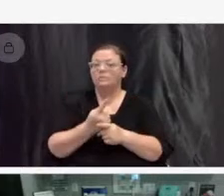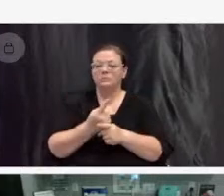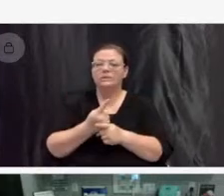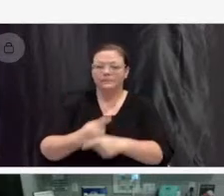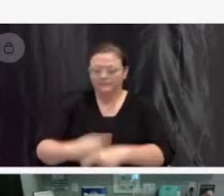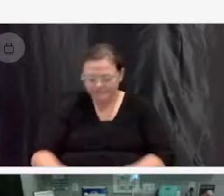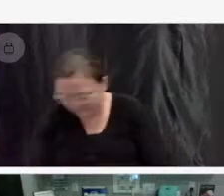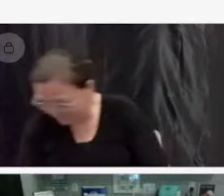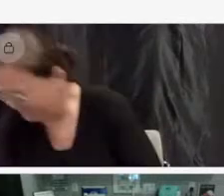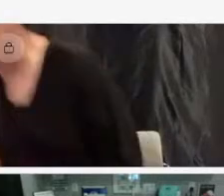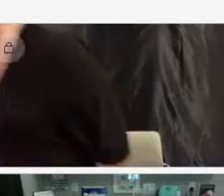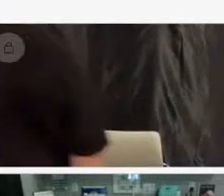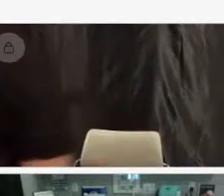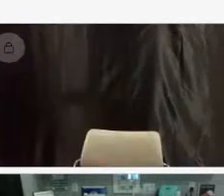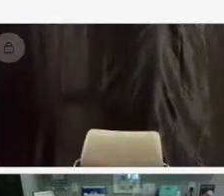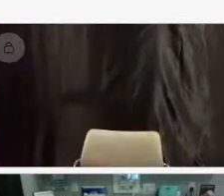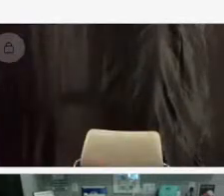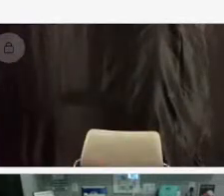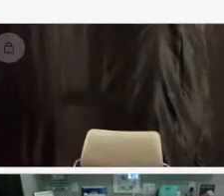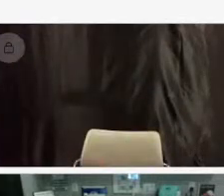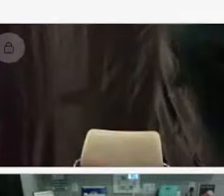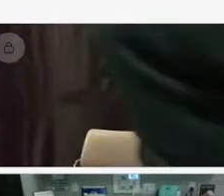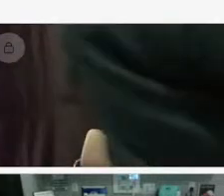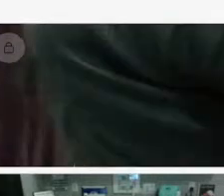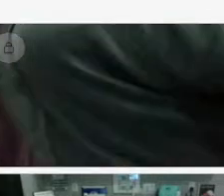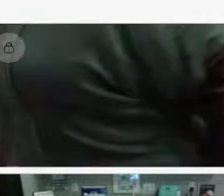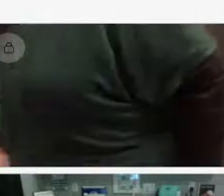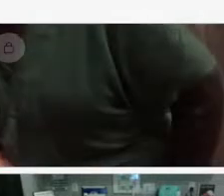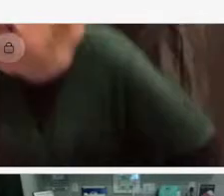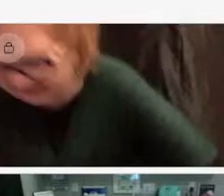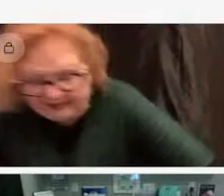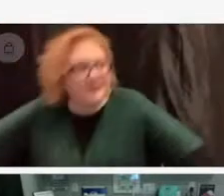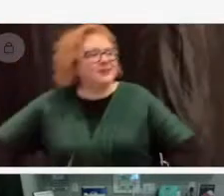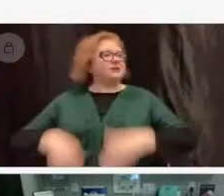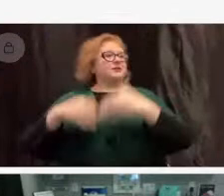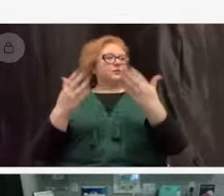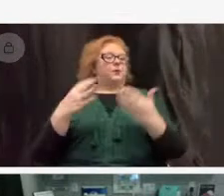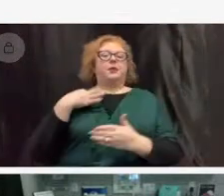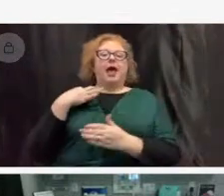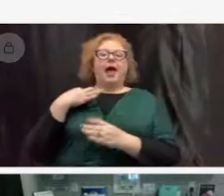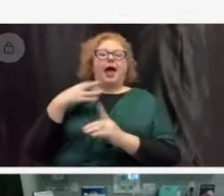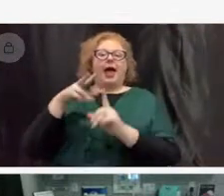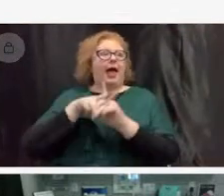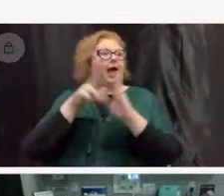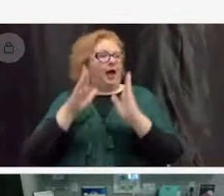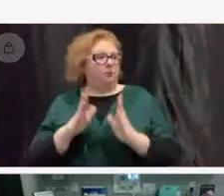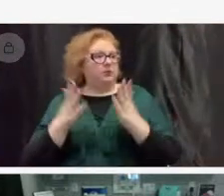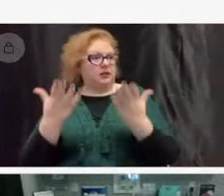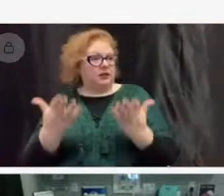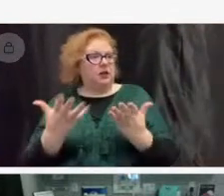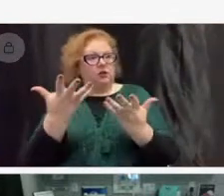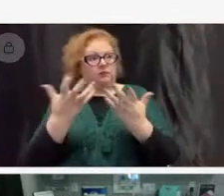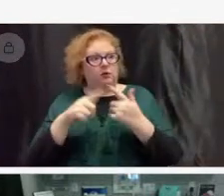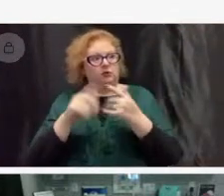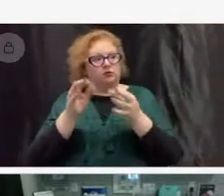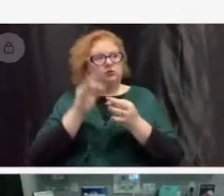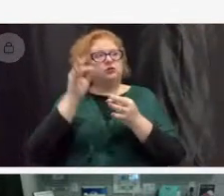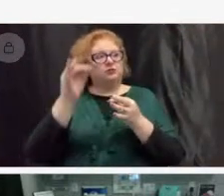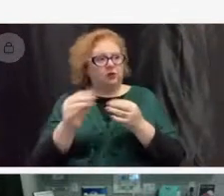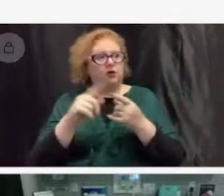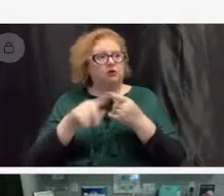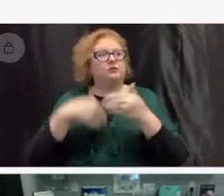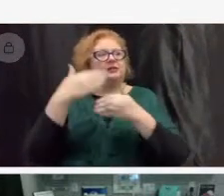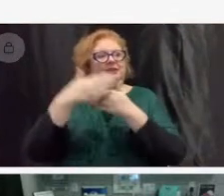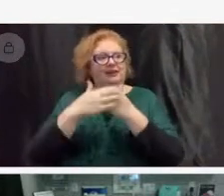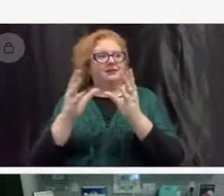okay, applicant, if you so choose to defer into the next available meeting, which is